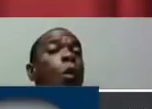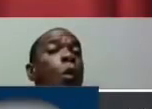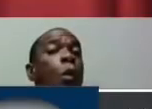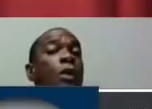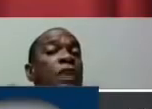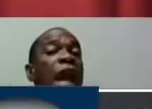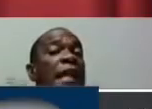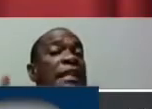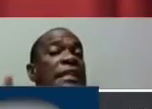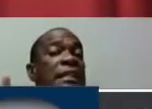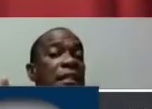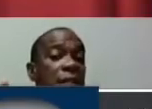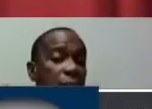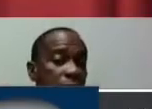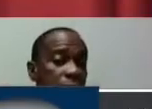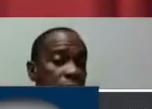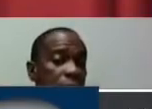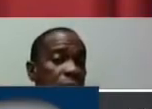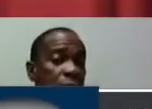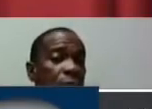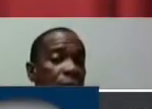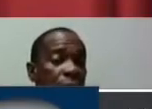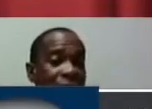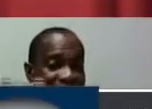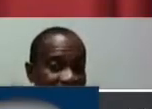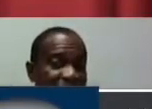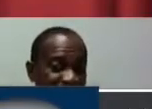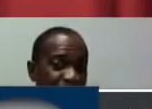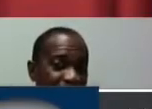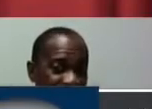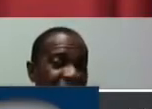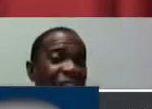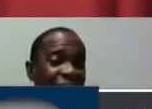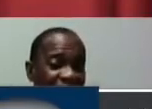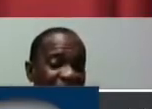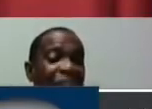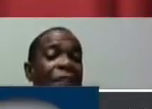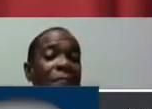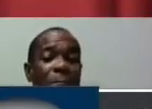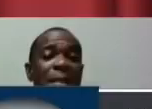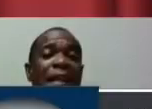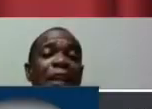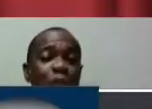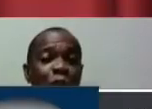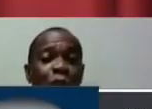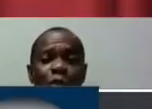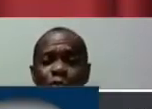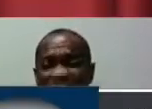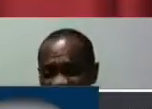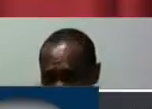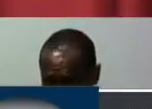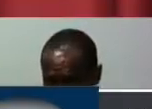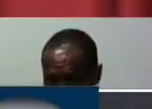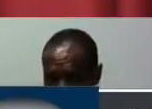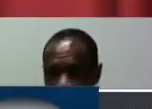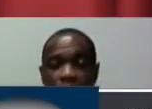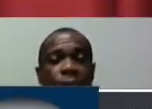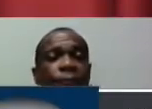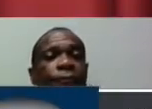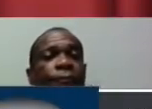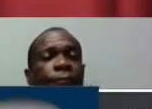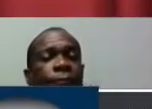critical because that is part of the verification exercise. The information, this 600, I think, and 59 odd